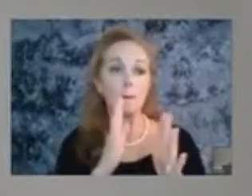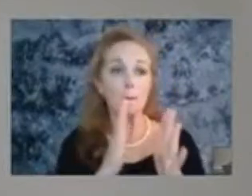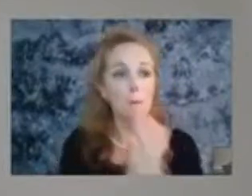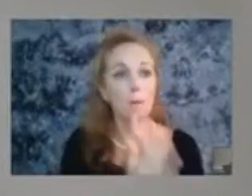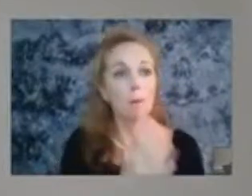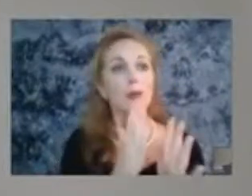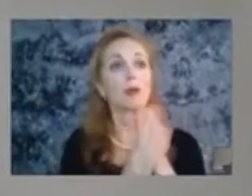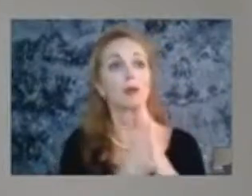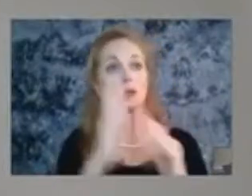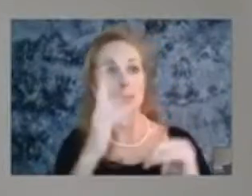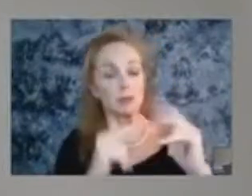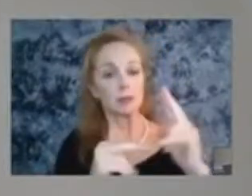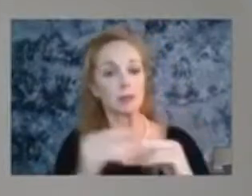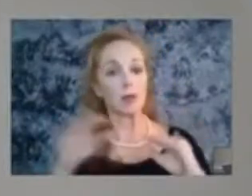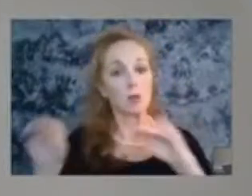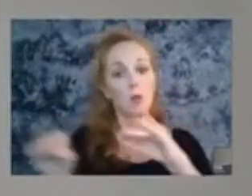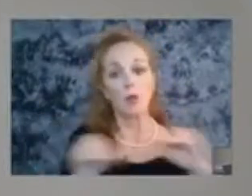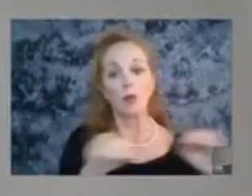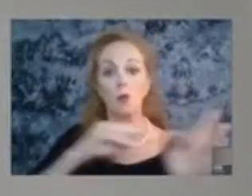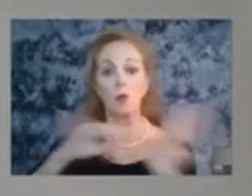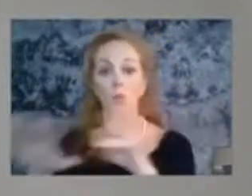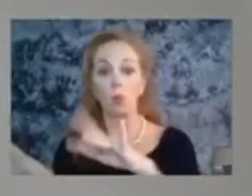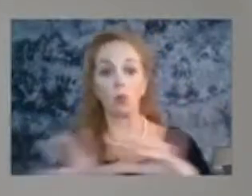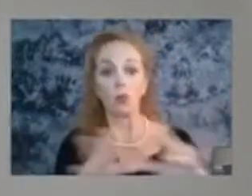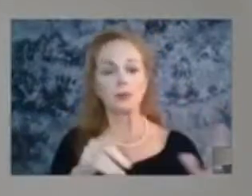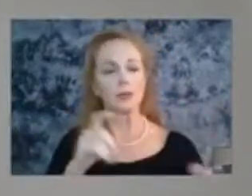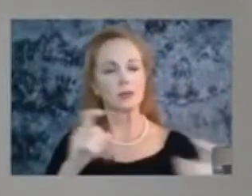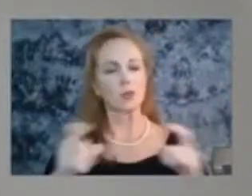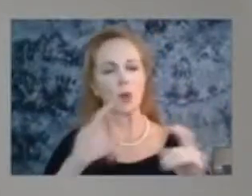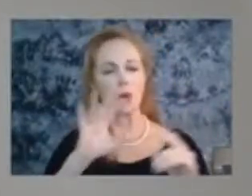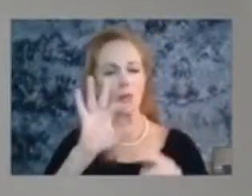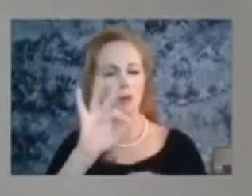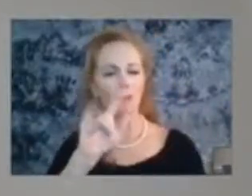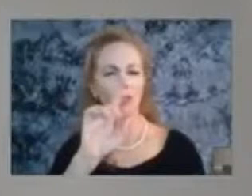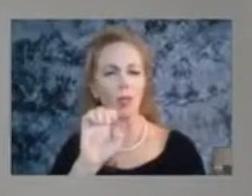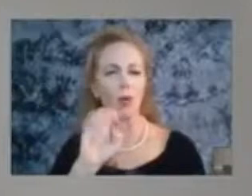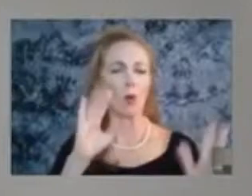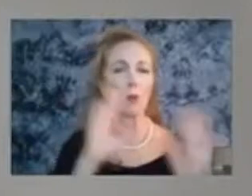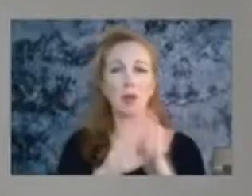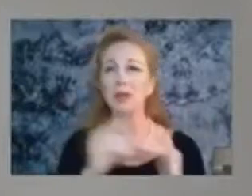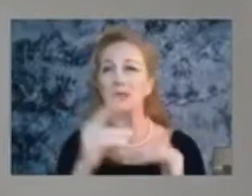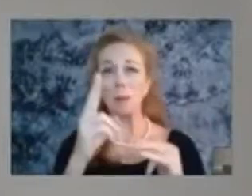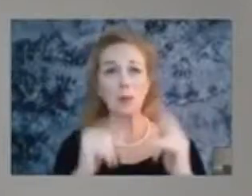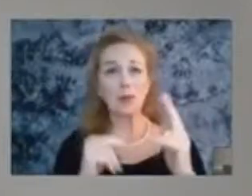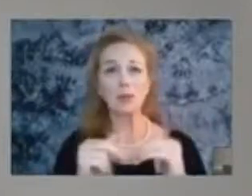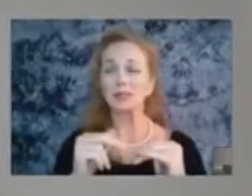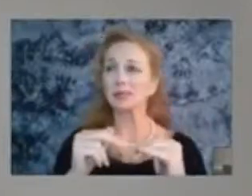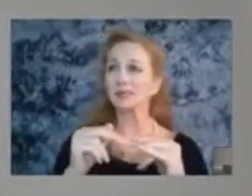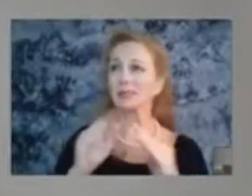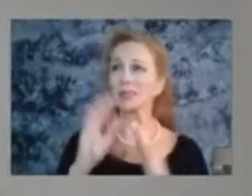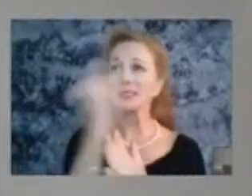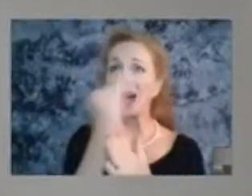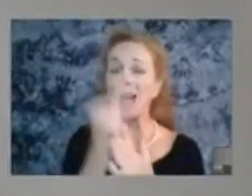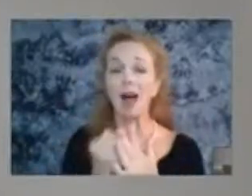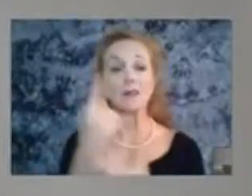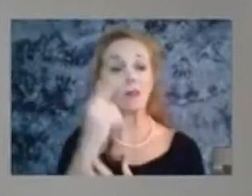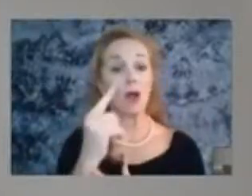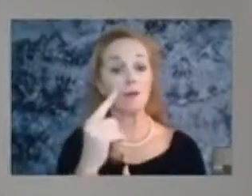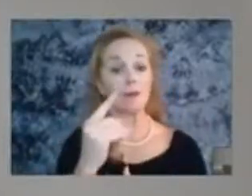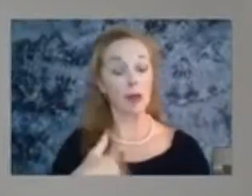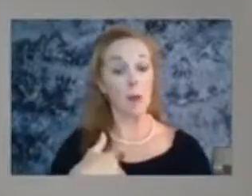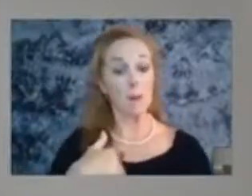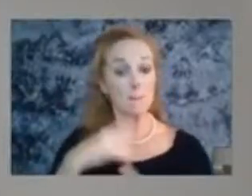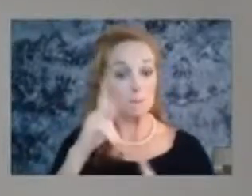flow and the control of that, because our buildings are built to have people in them, not to stand